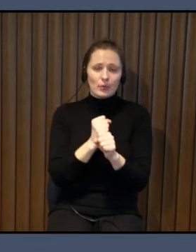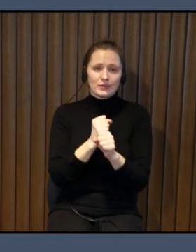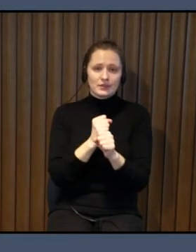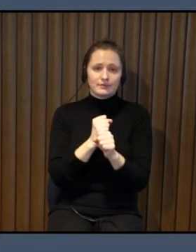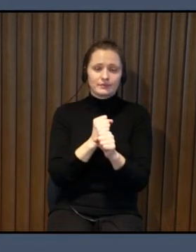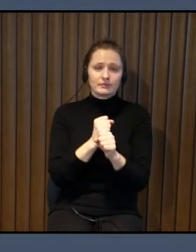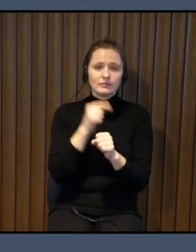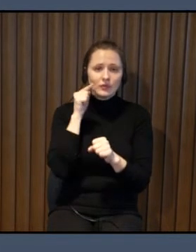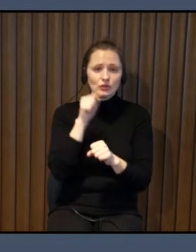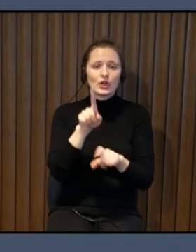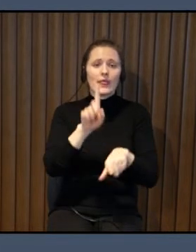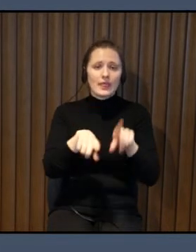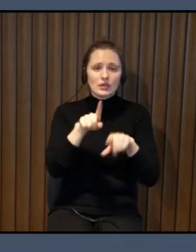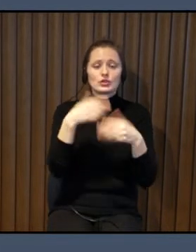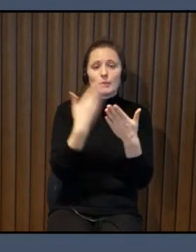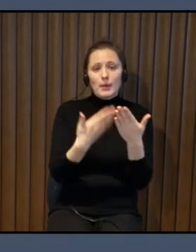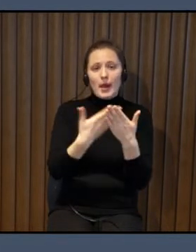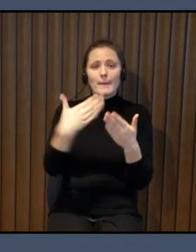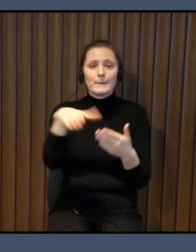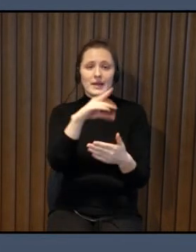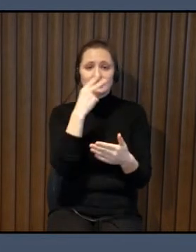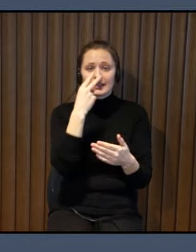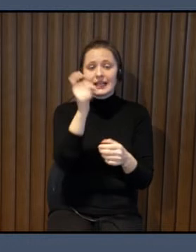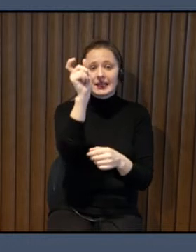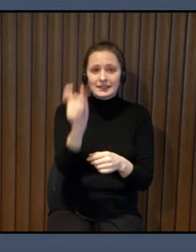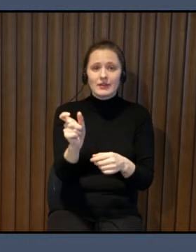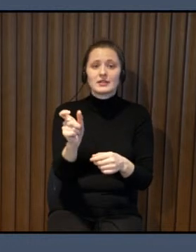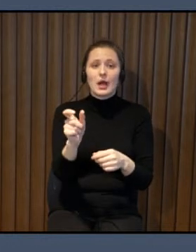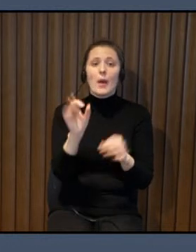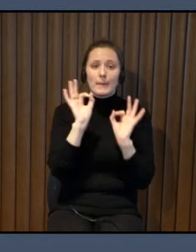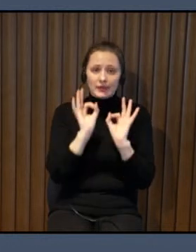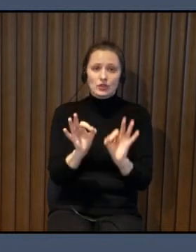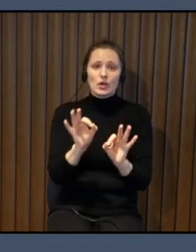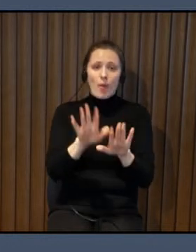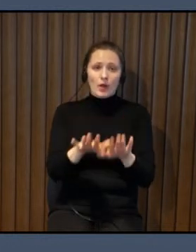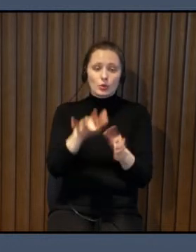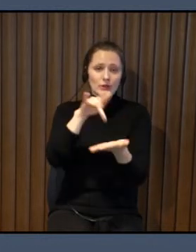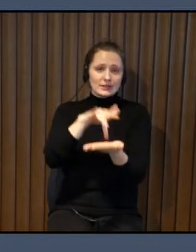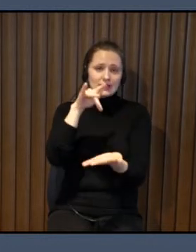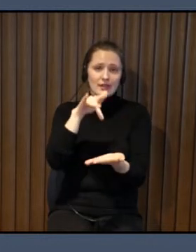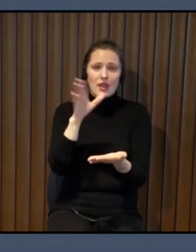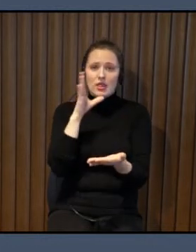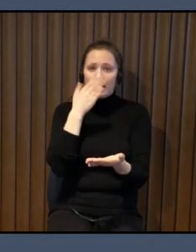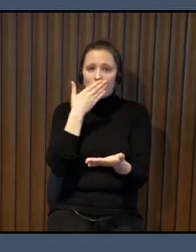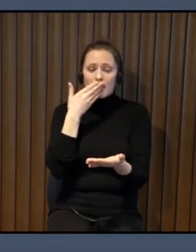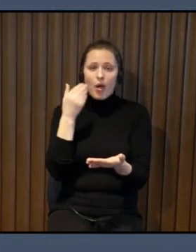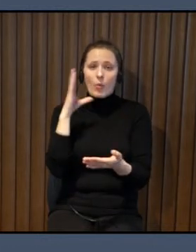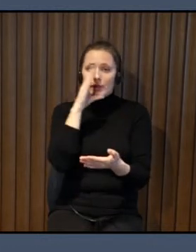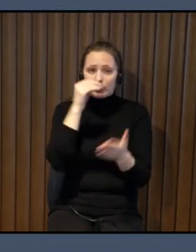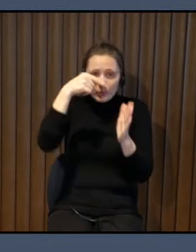how does this work in Latvia, that the human being is in the center of everything?